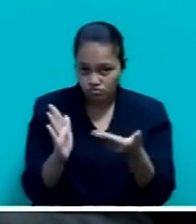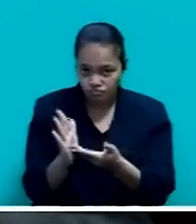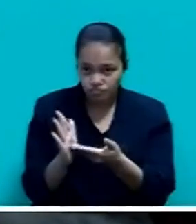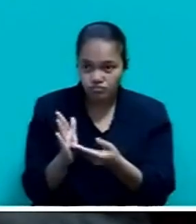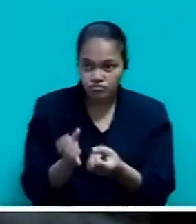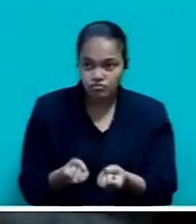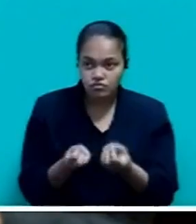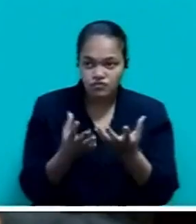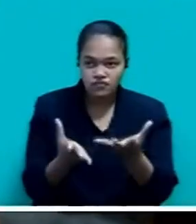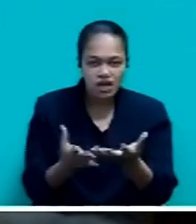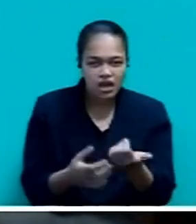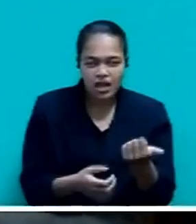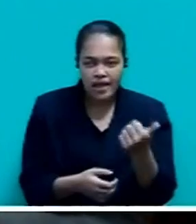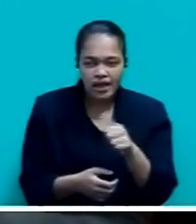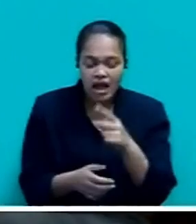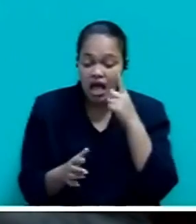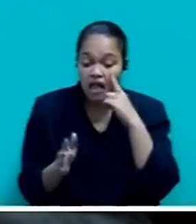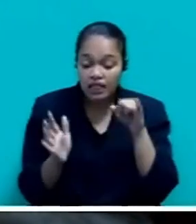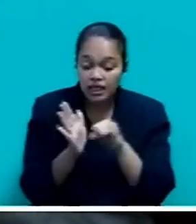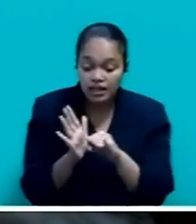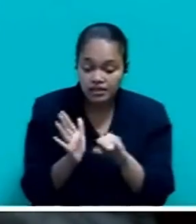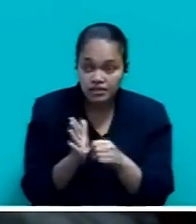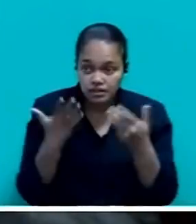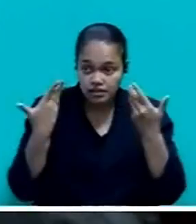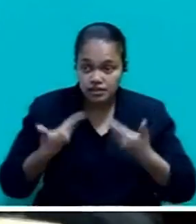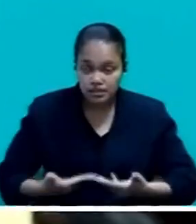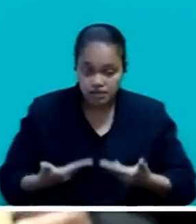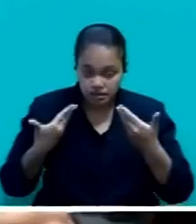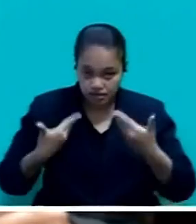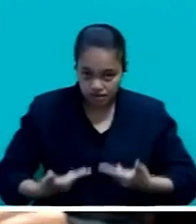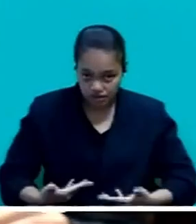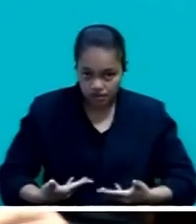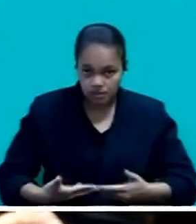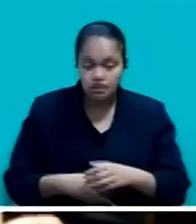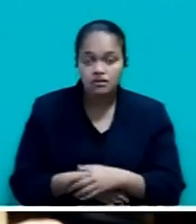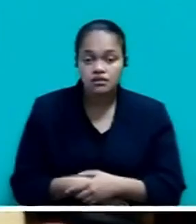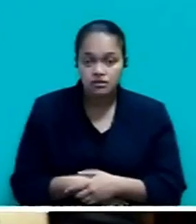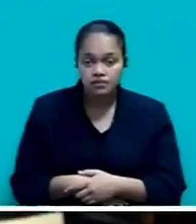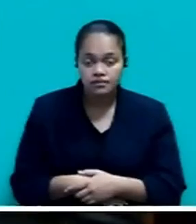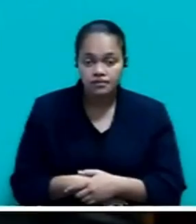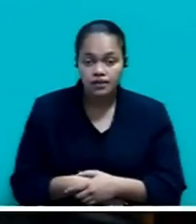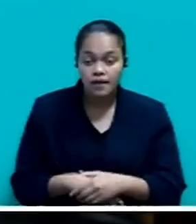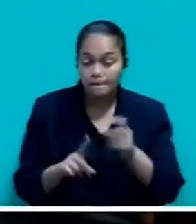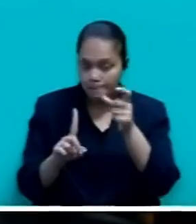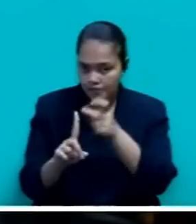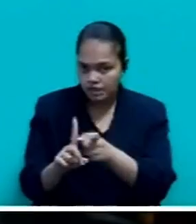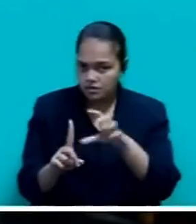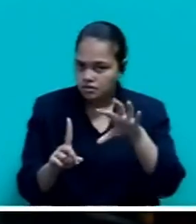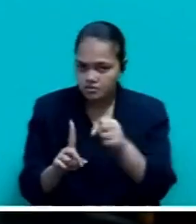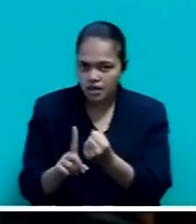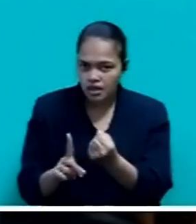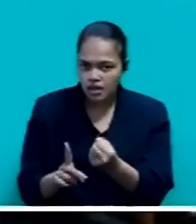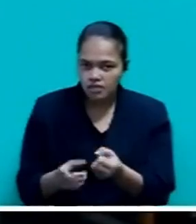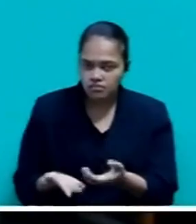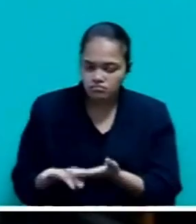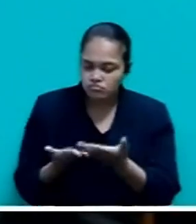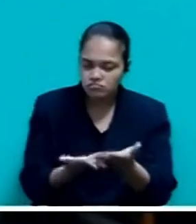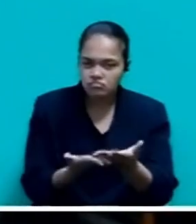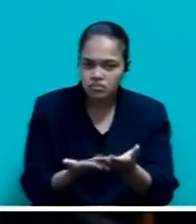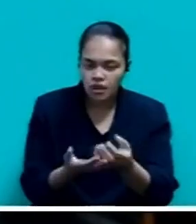provide any form of identification of himself or herself, the person must provide such form of